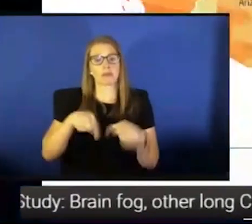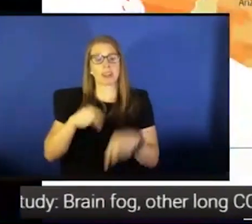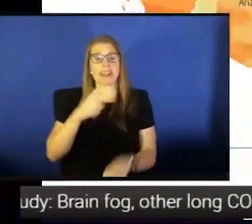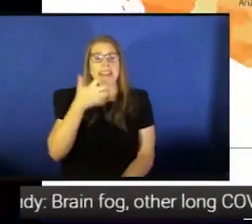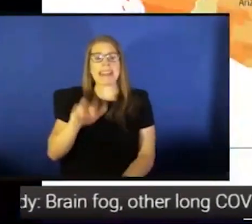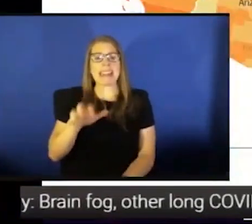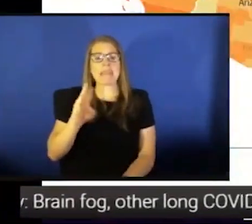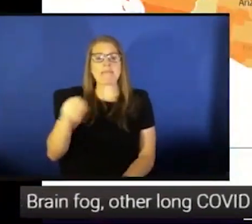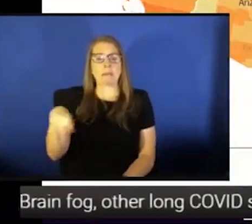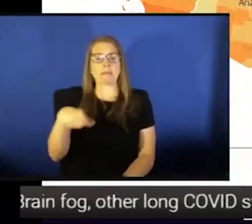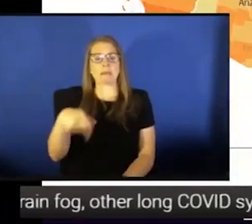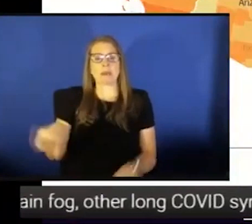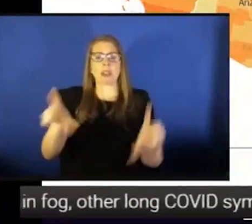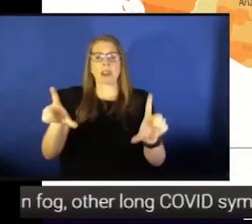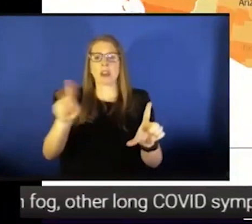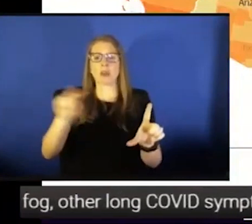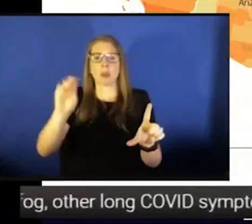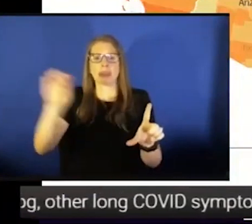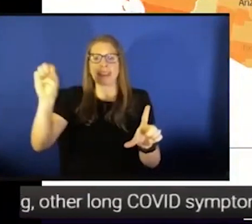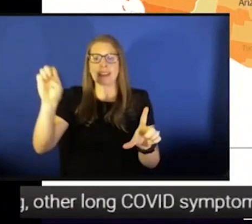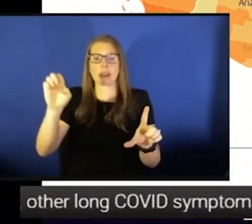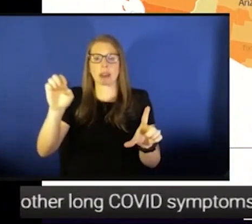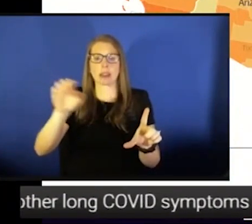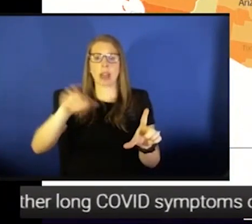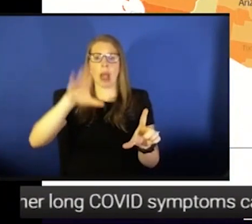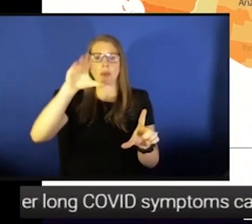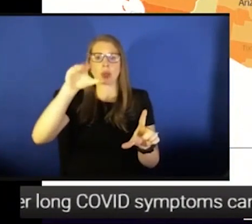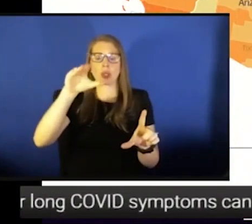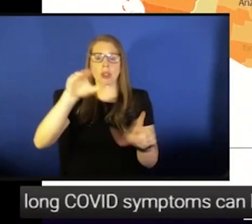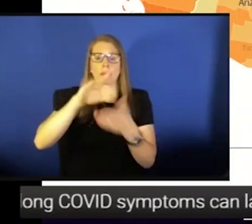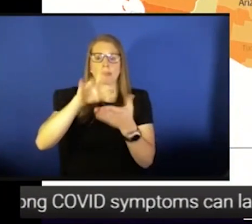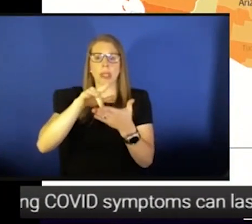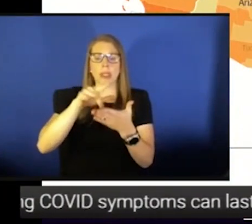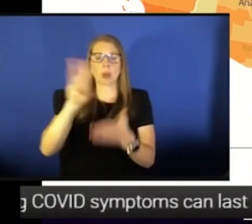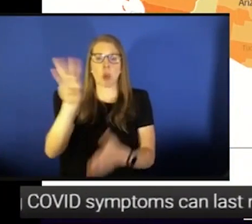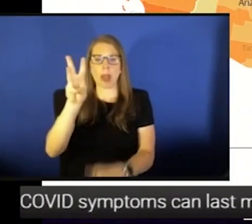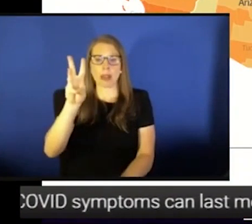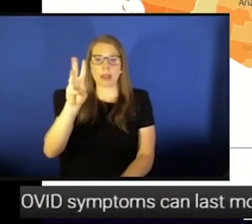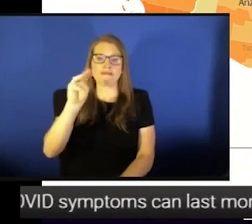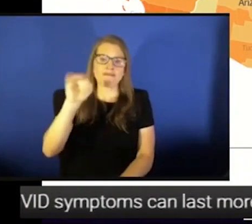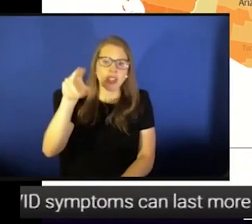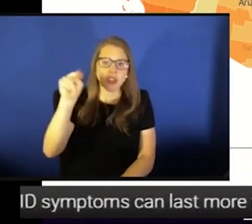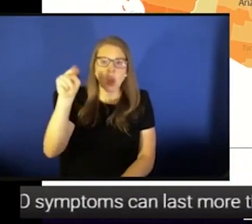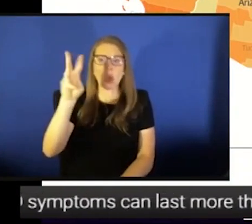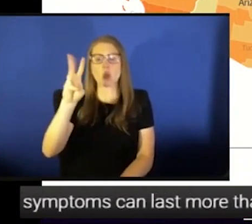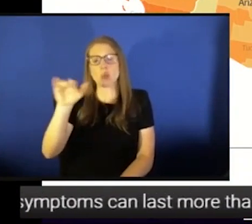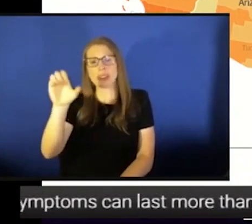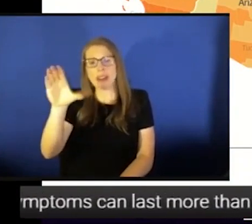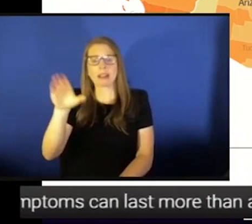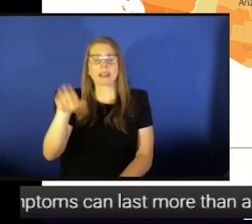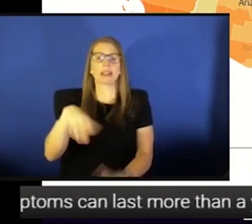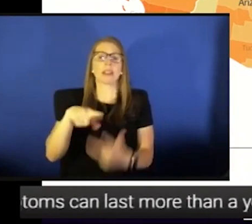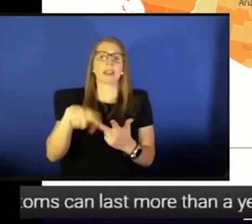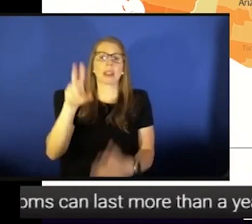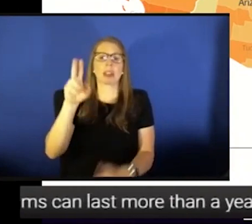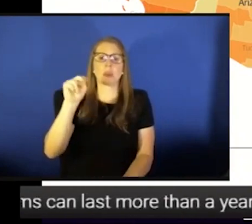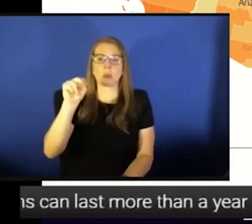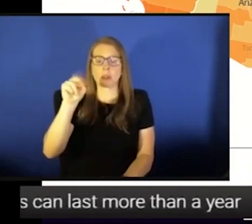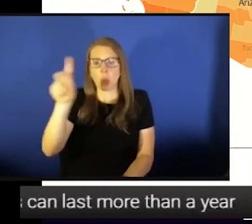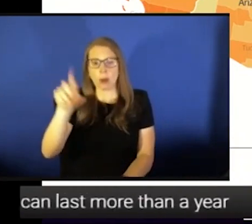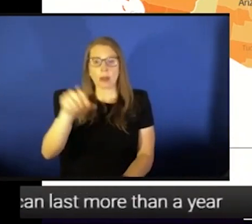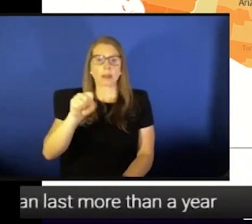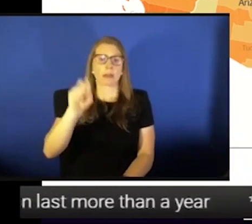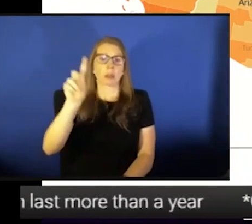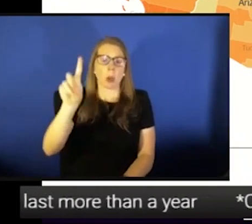the Northeast U.S., now look at the upper Midwest with Michigan, Minnesota, Wisconsin, and the Dakotas, and look at the far West, you can see where the